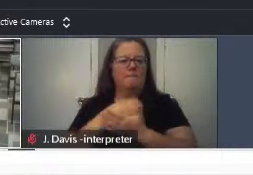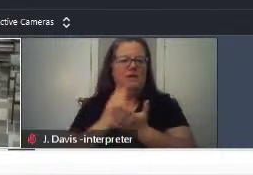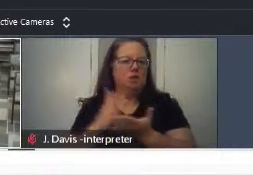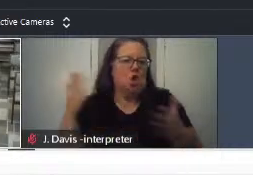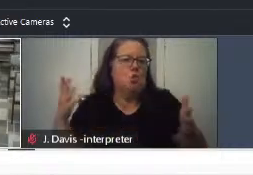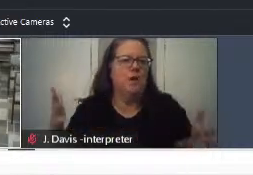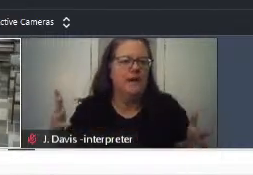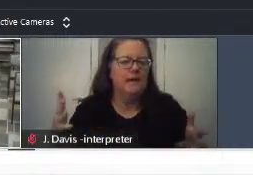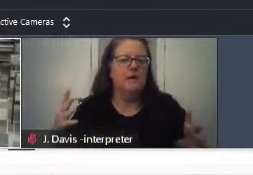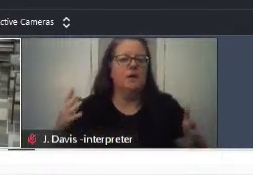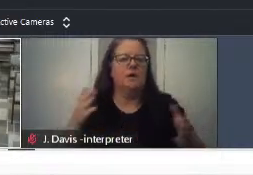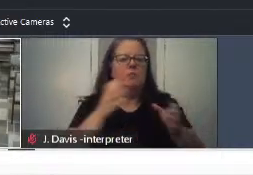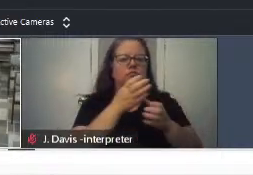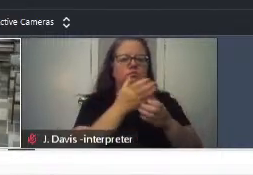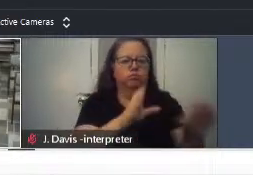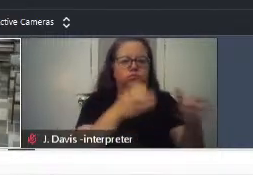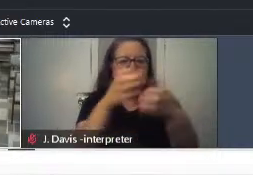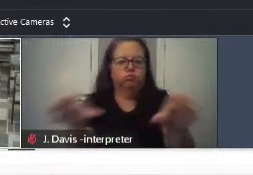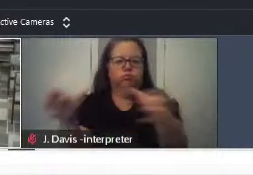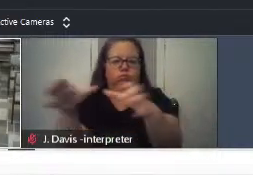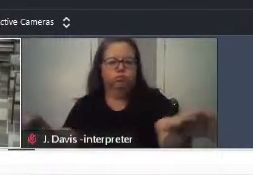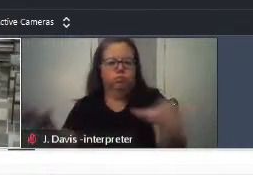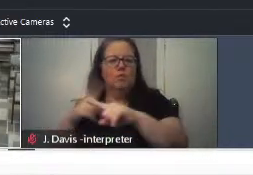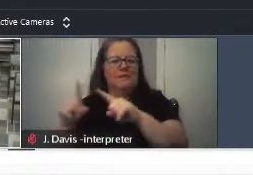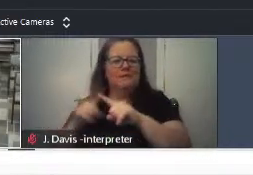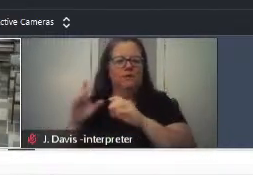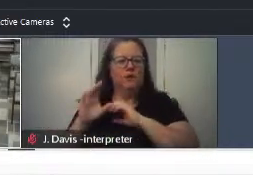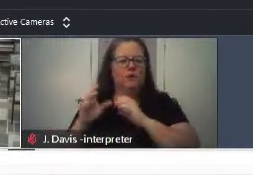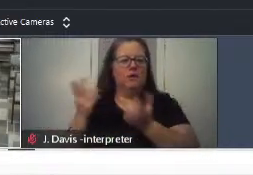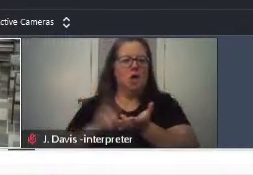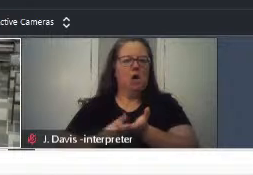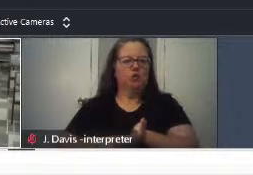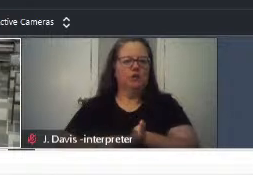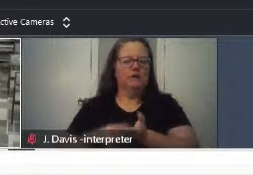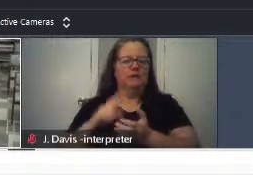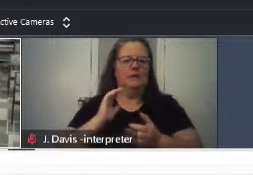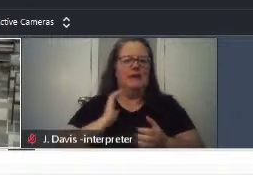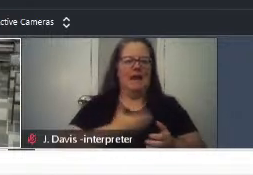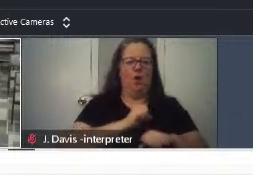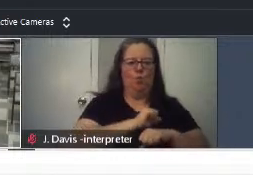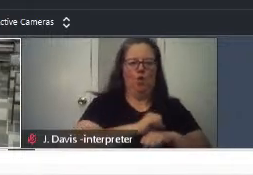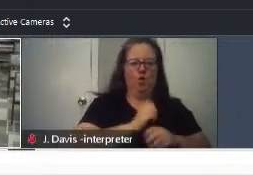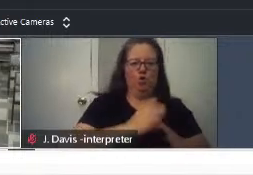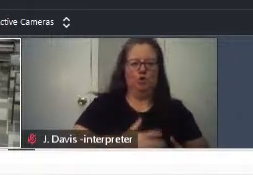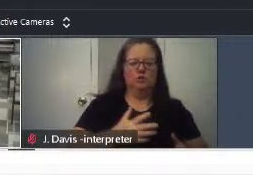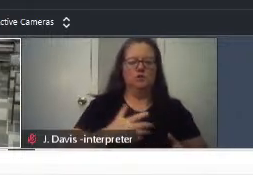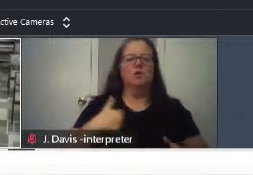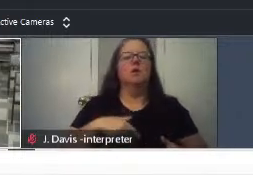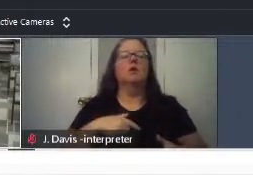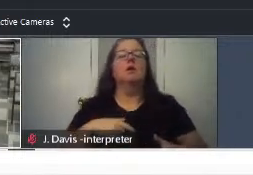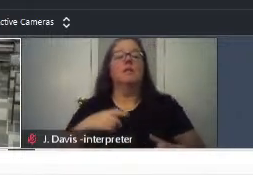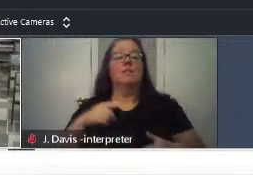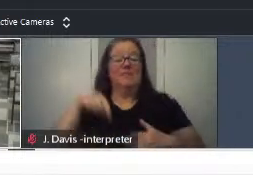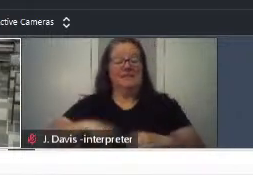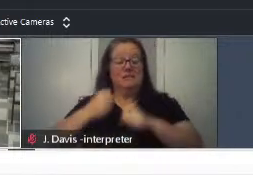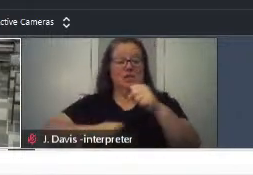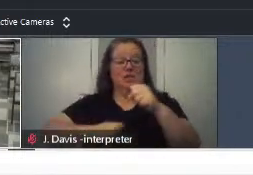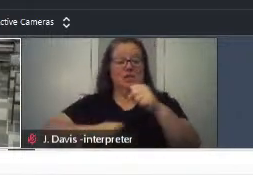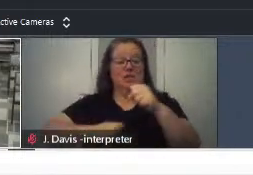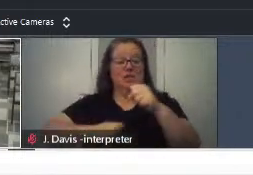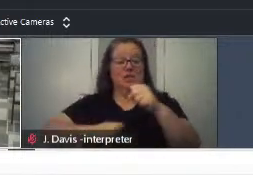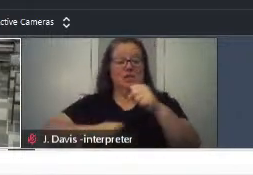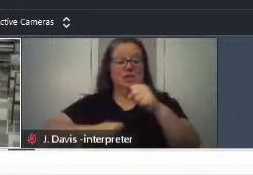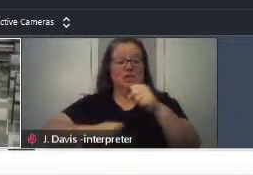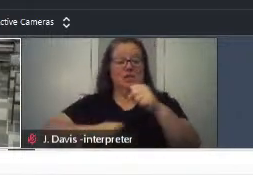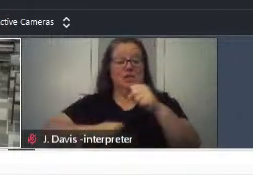We split it up amongst in-house and contracted work. So this funds the work that street maintenance is going to do this coming year and into the spring